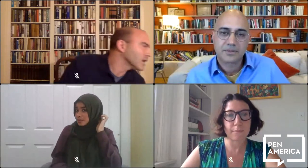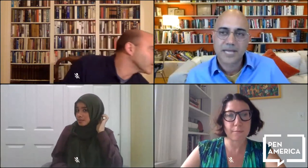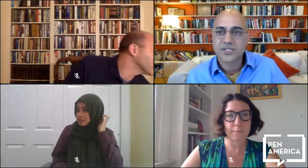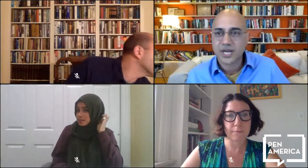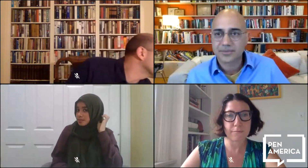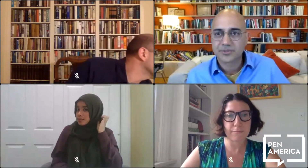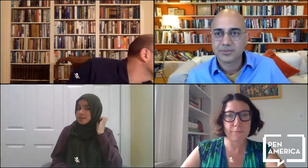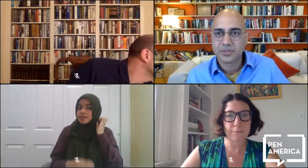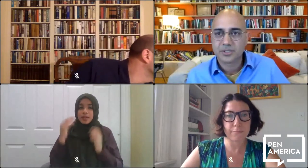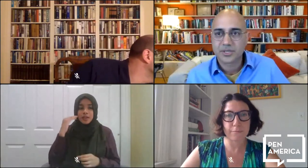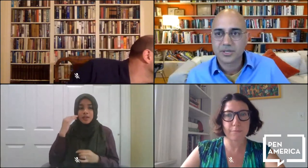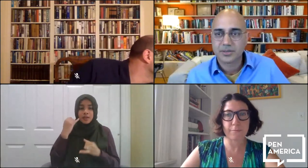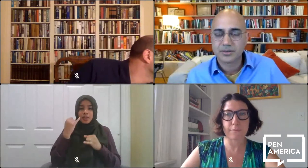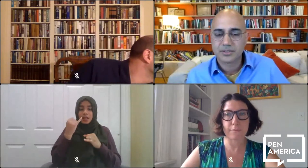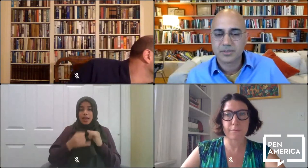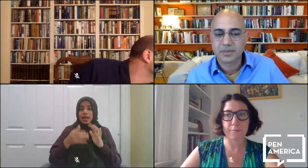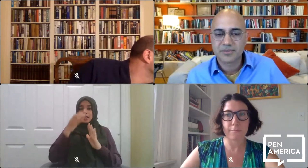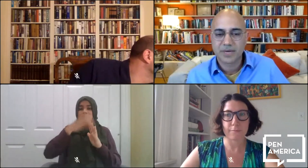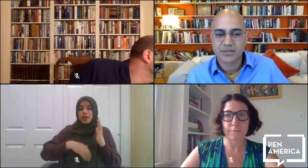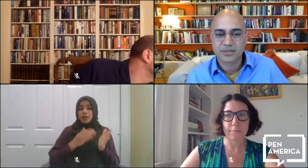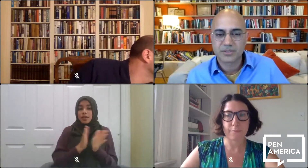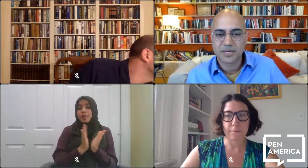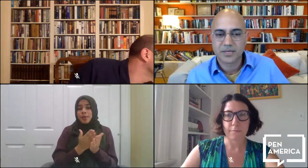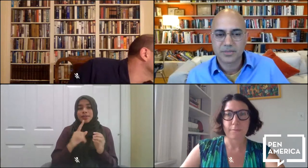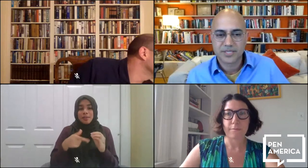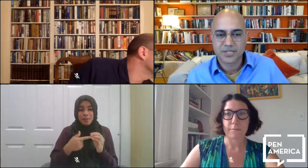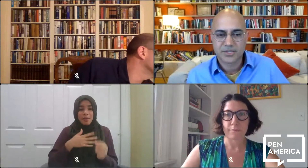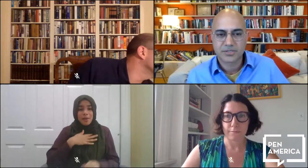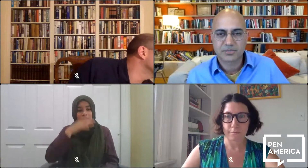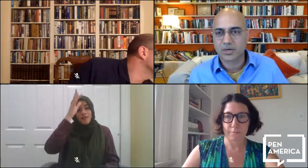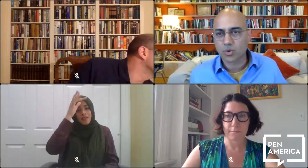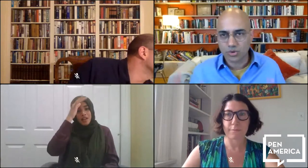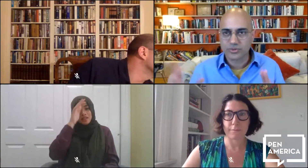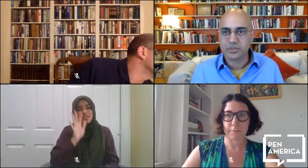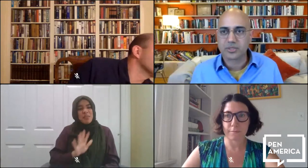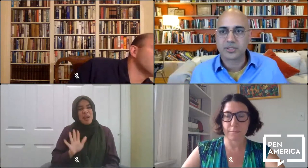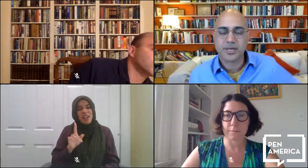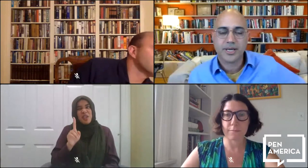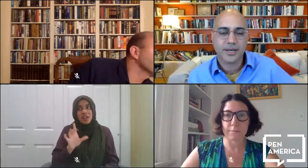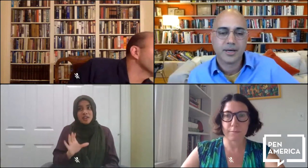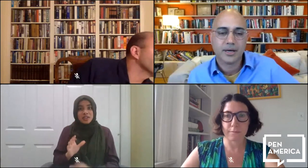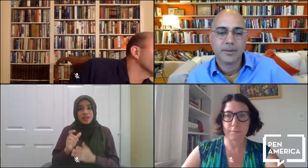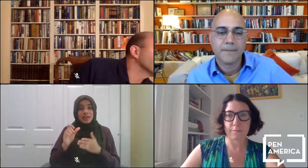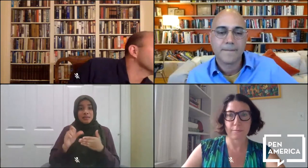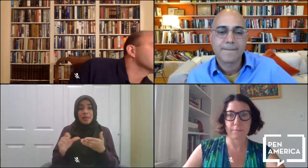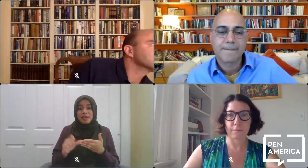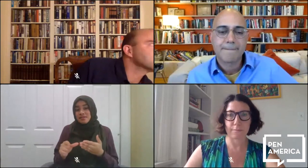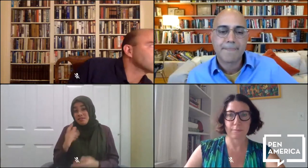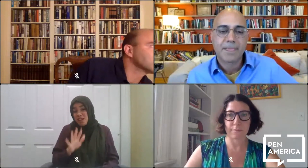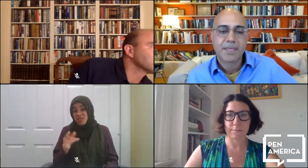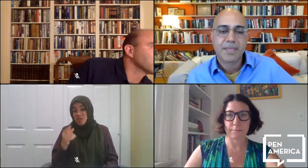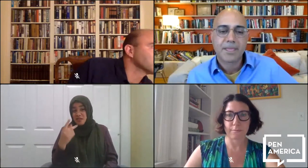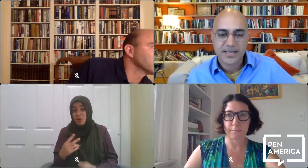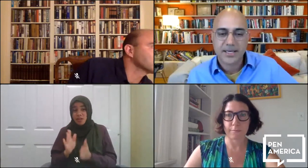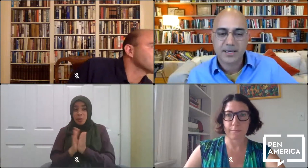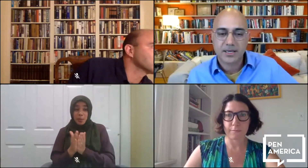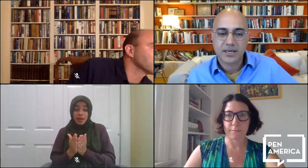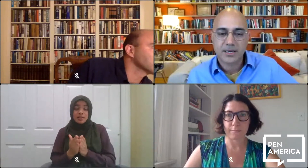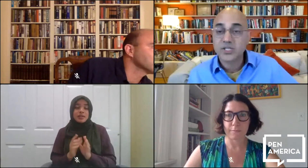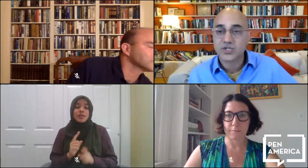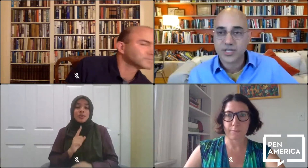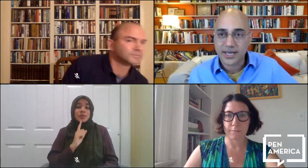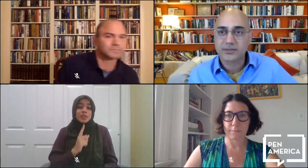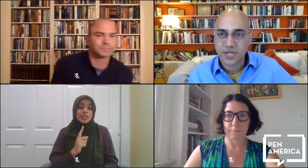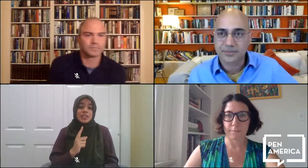The last chapter of the book is about my father. It's about 100 pages, about a quarter of the book. And the day that